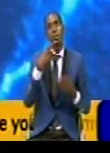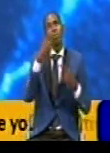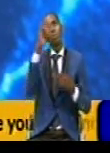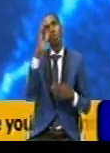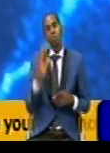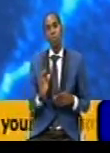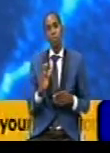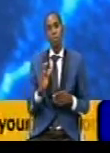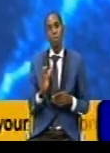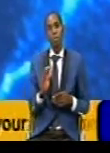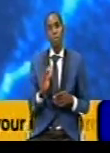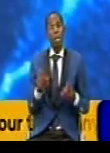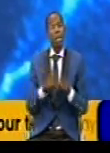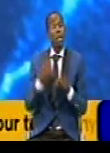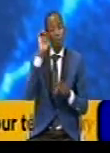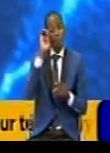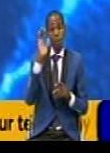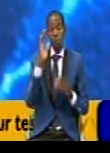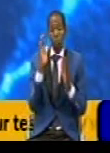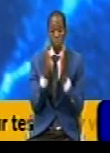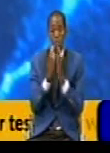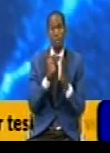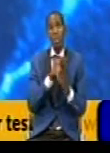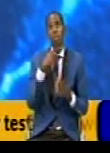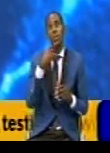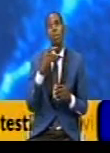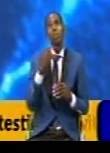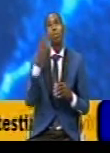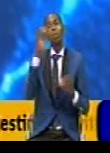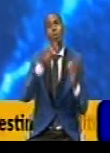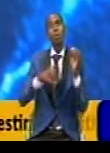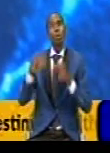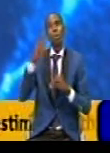daddy preached, I said, "God,"